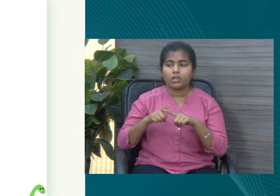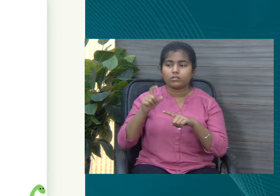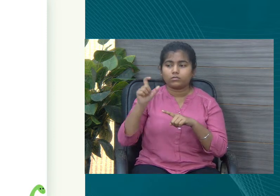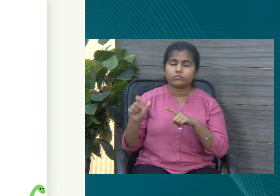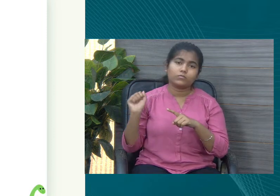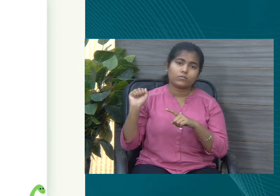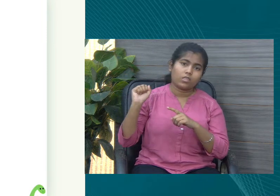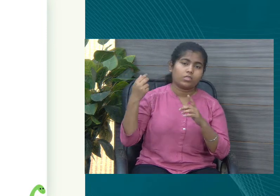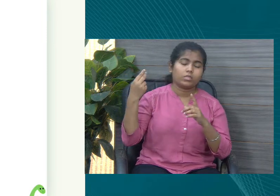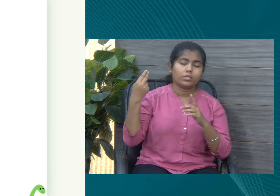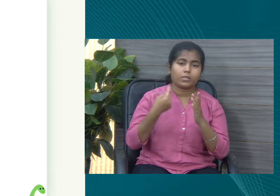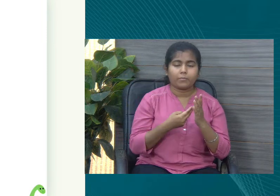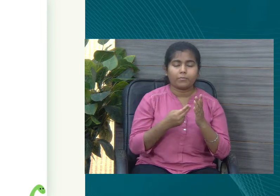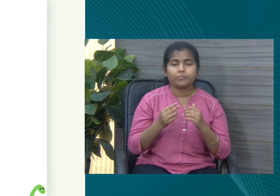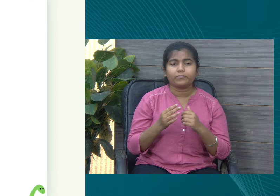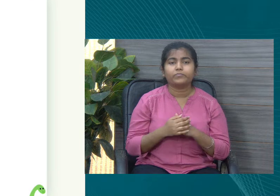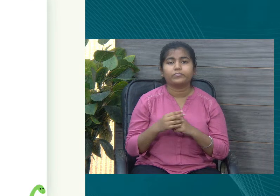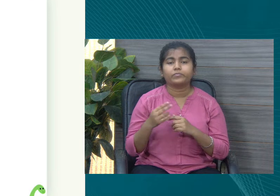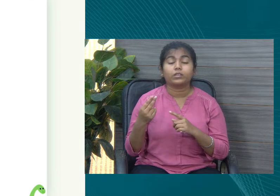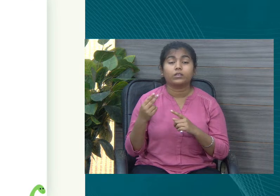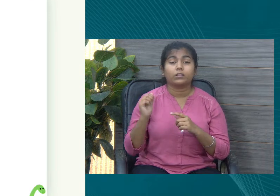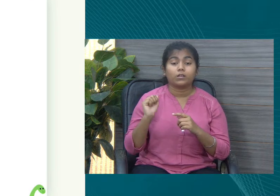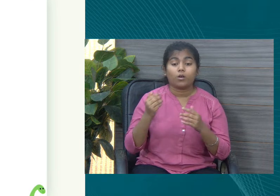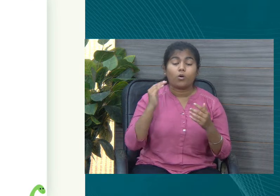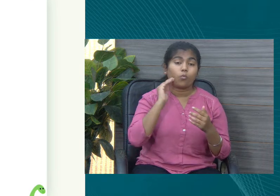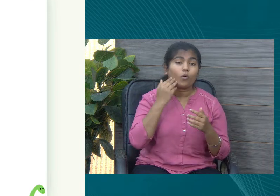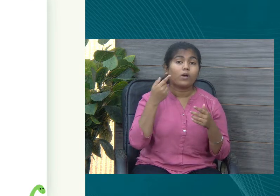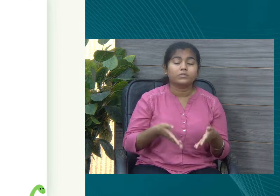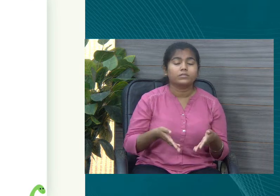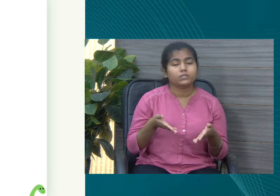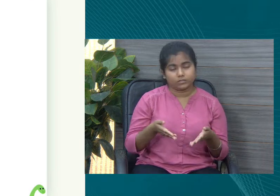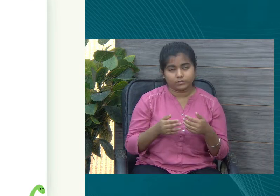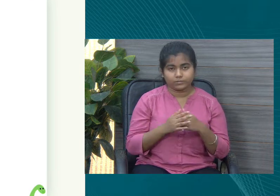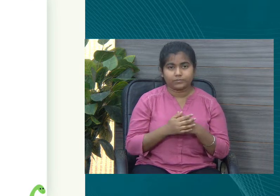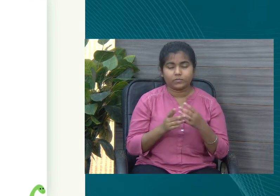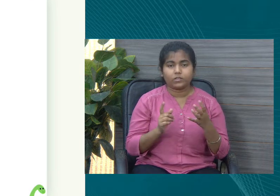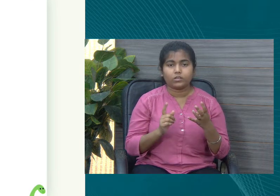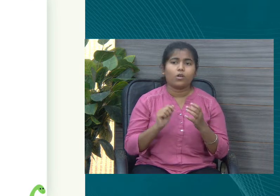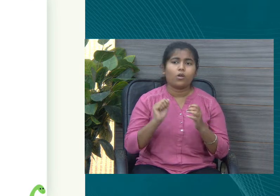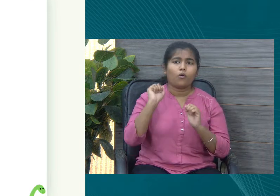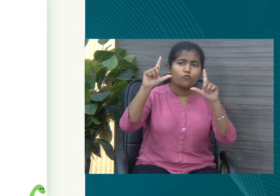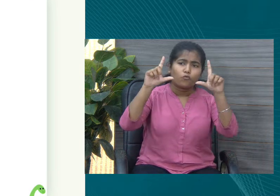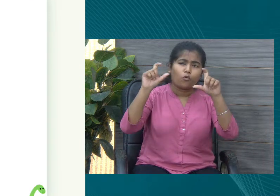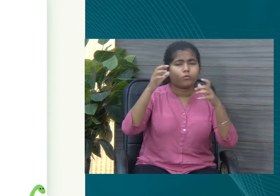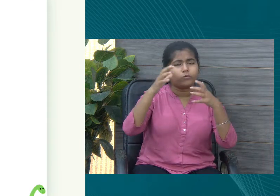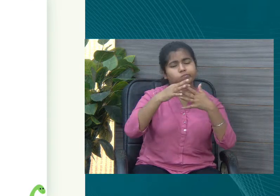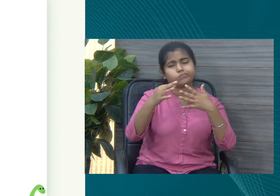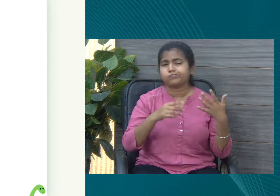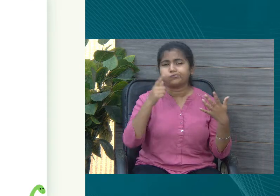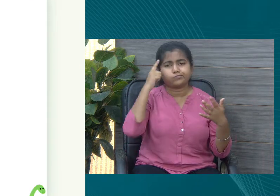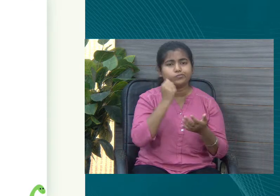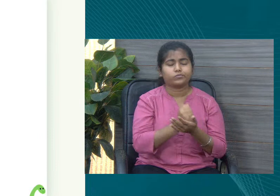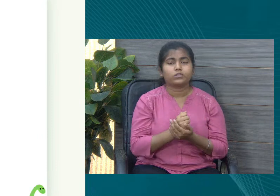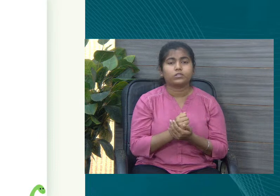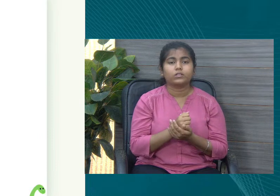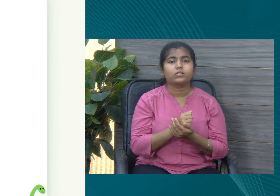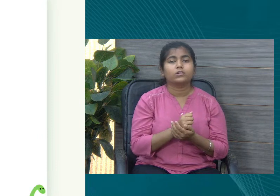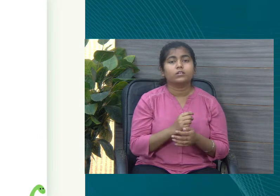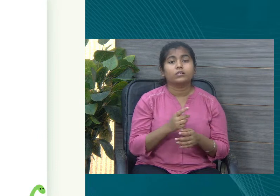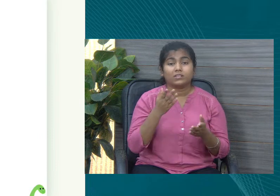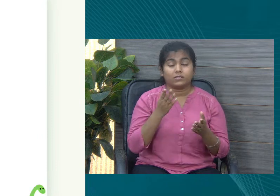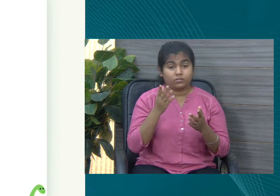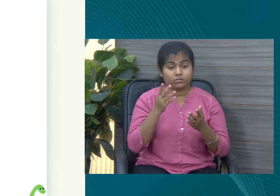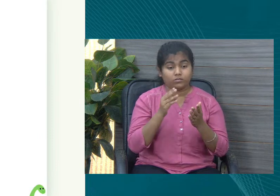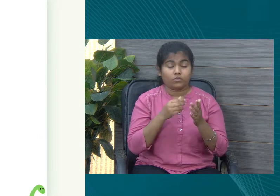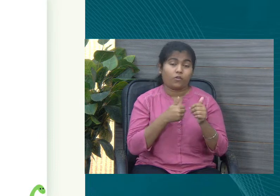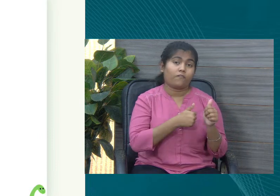session, and that means today's date, and your photograph. That is completely optional. And in this format you have to